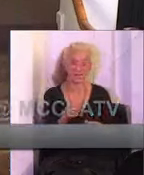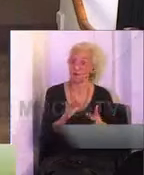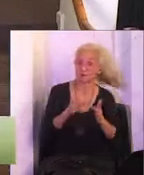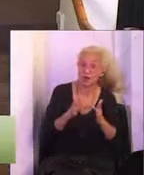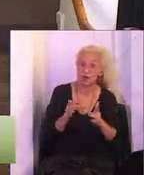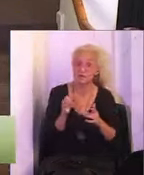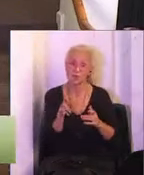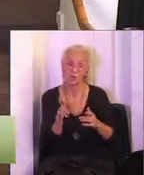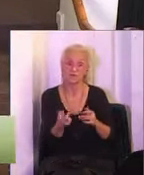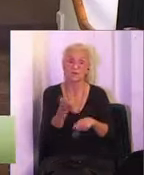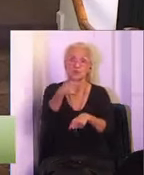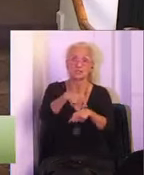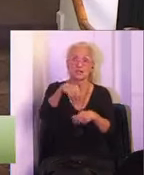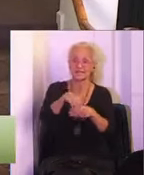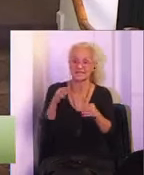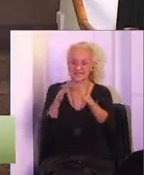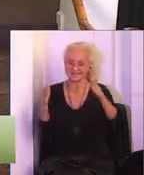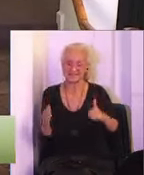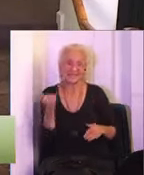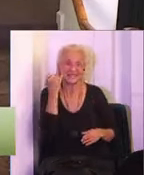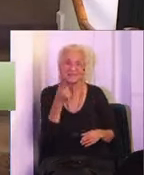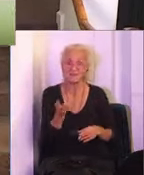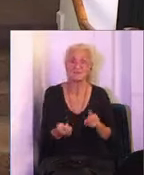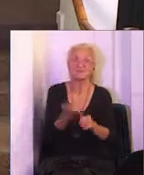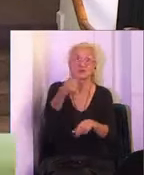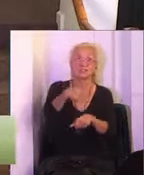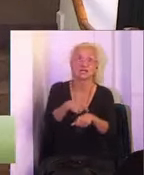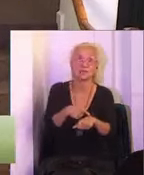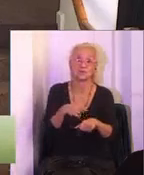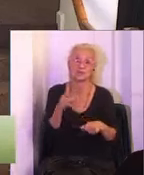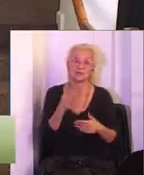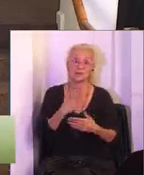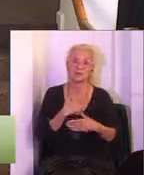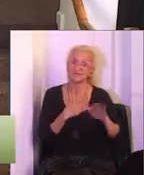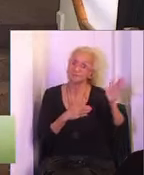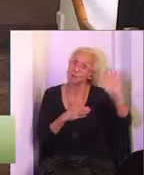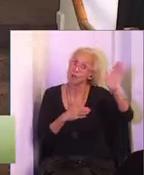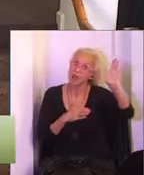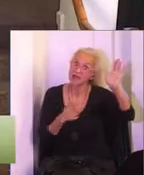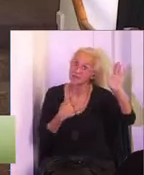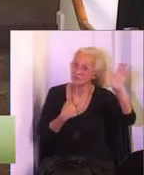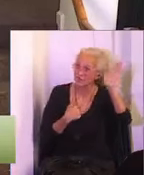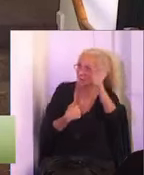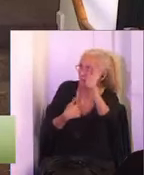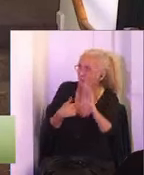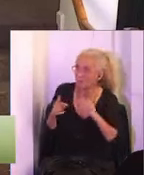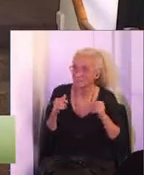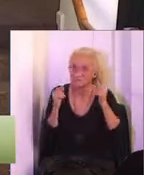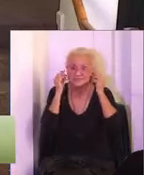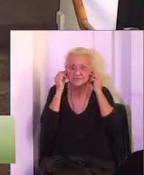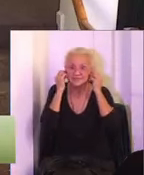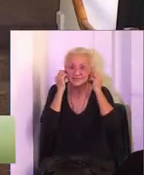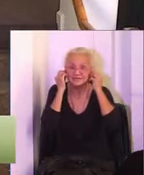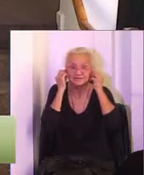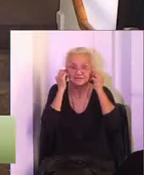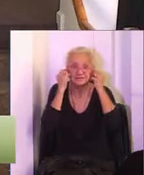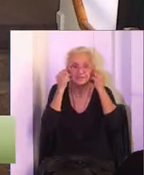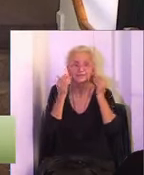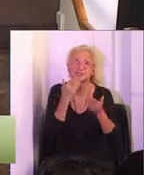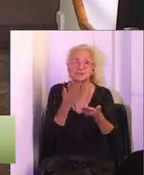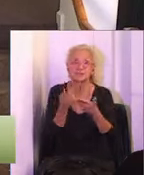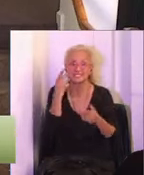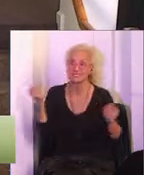online or first time in the house. If you are first time with us, would you just wave at me? It's good to see all of you here.